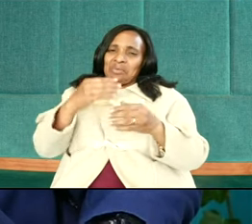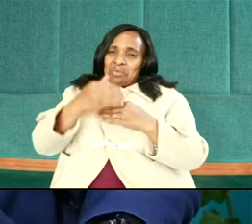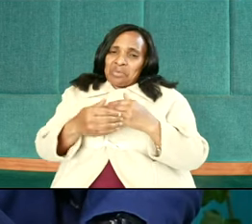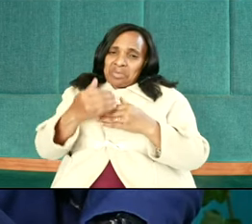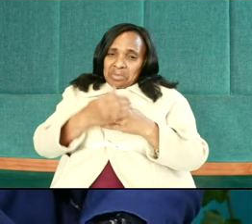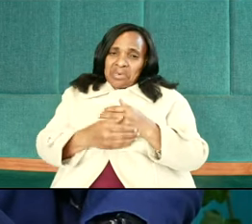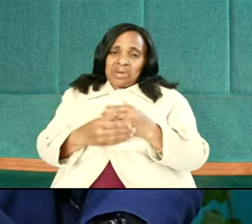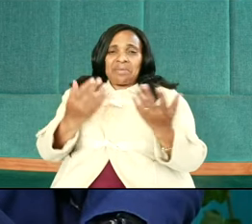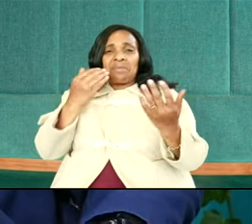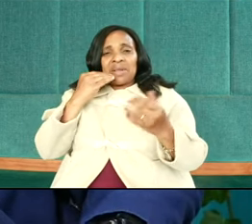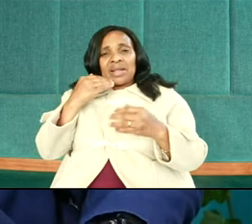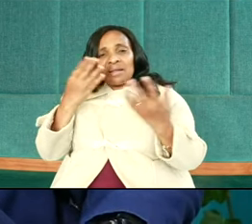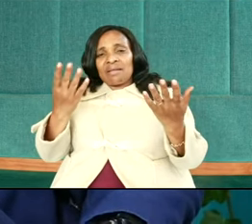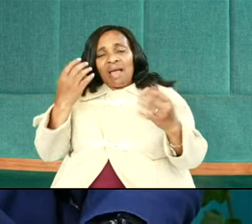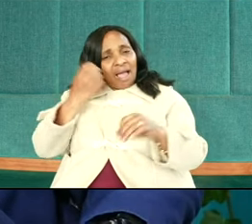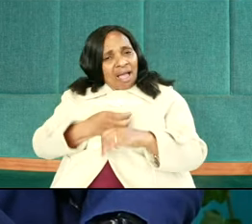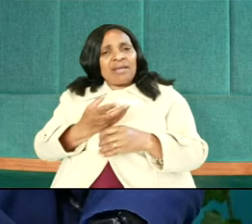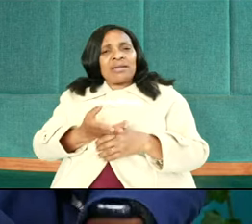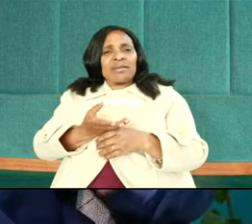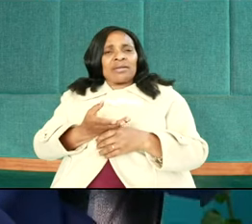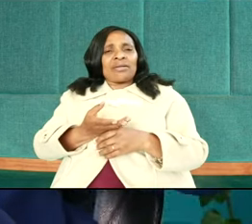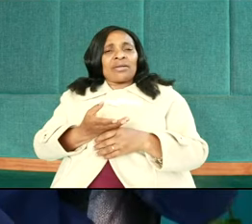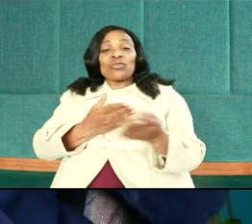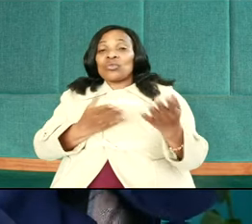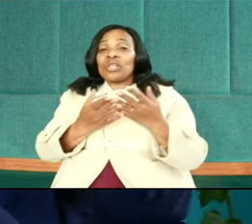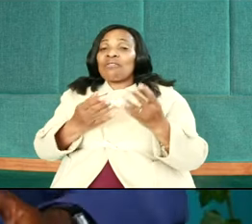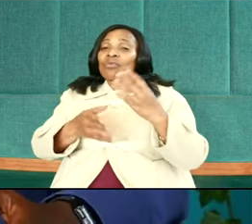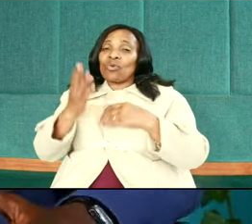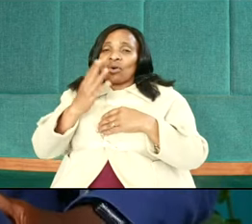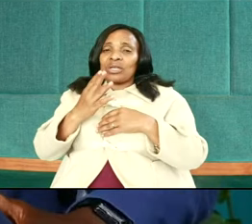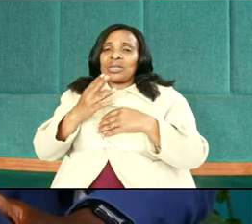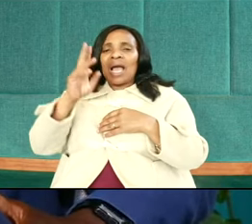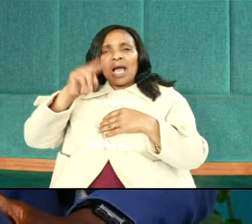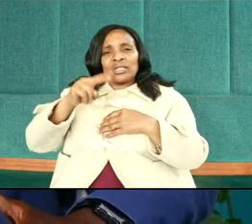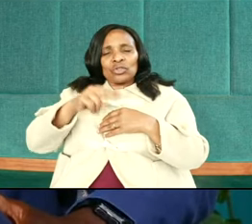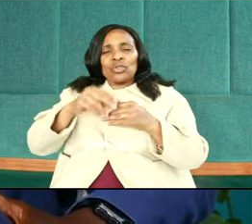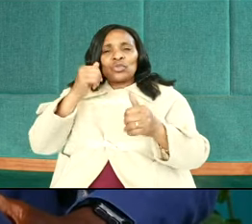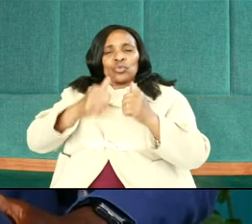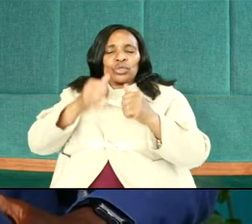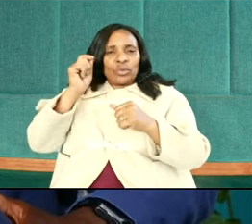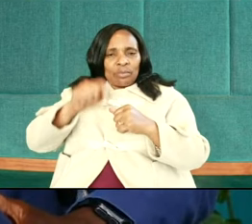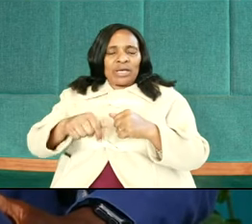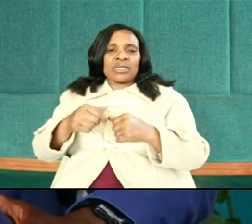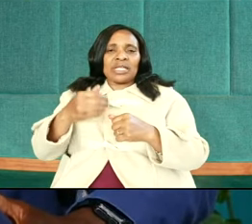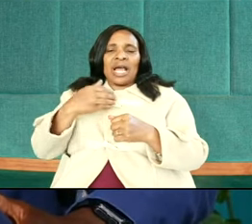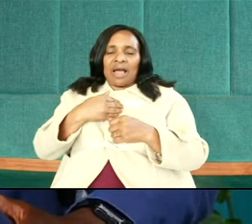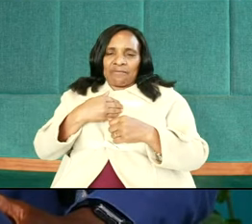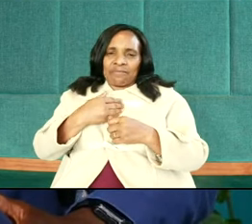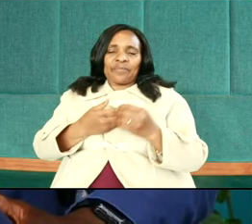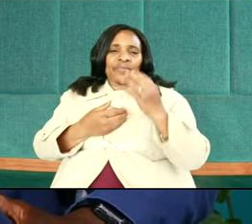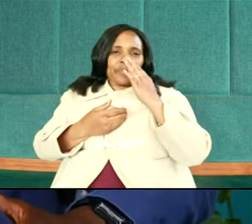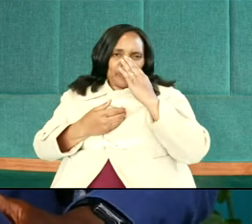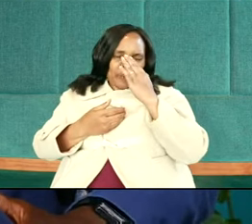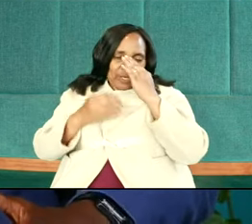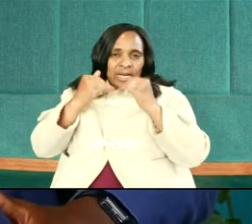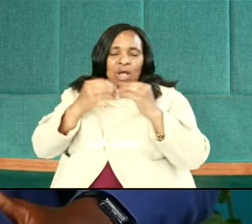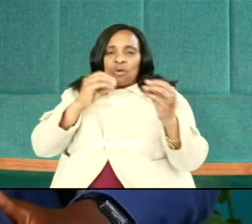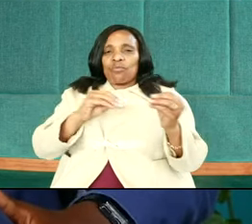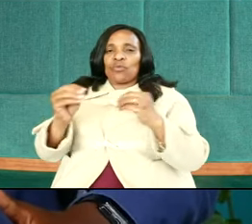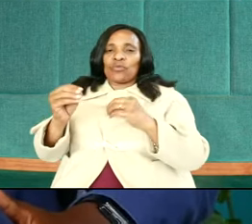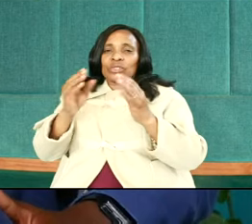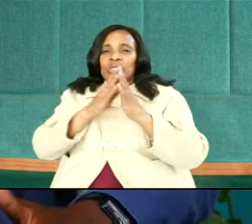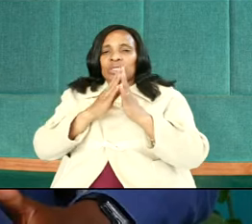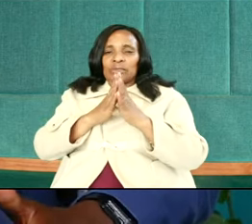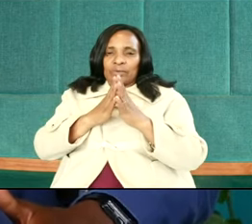Huh? Difficult. It's difficult to serve God, and it's an attitude that we must have. Having said that, we now want to move into the